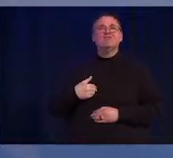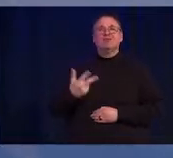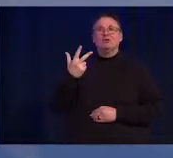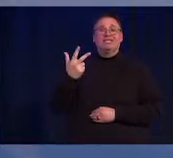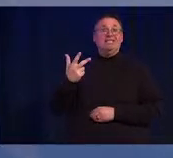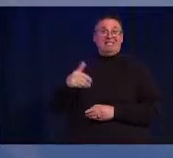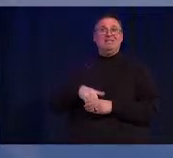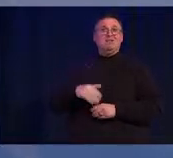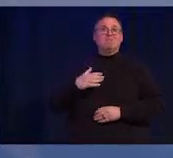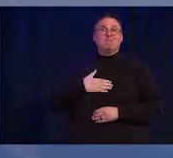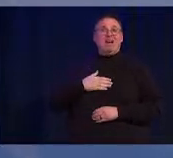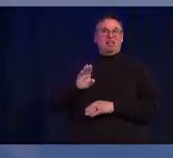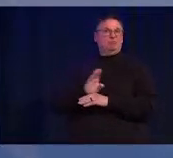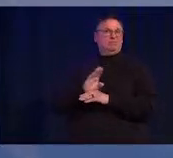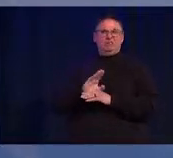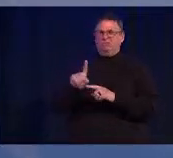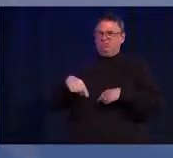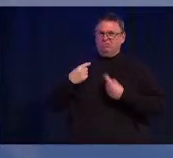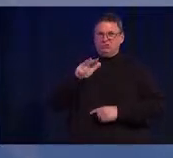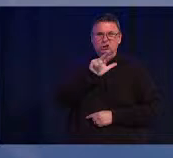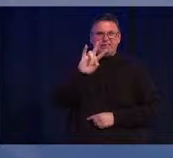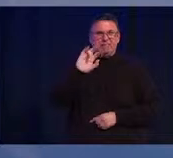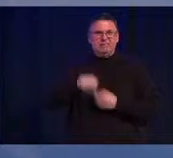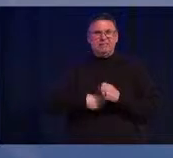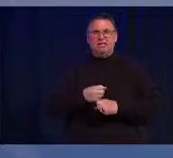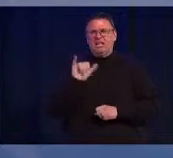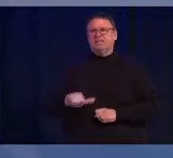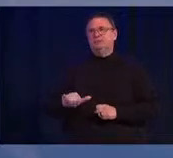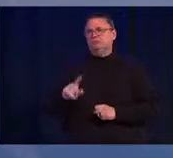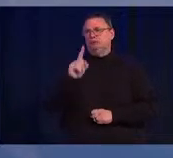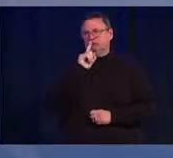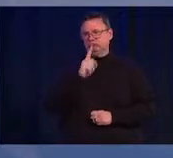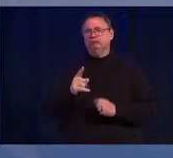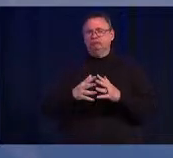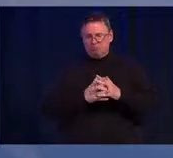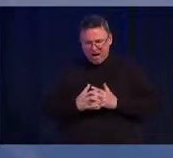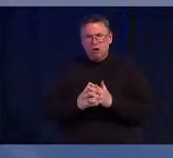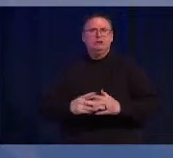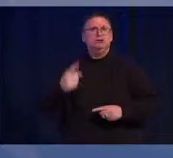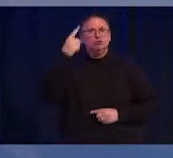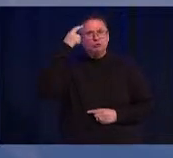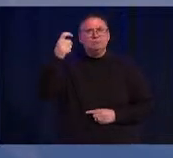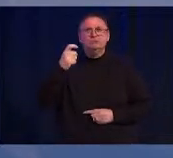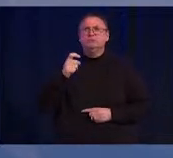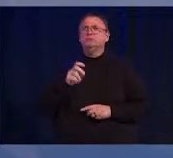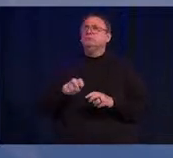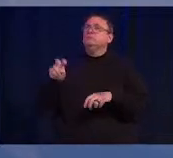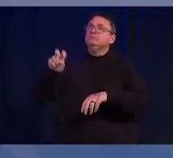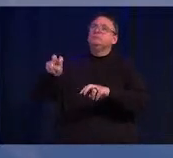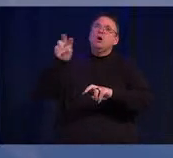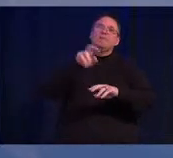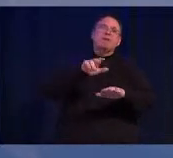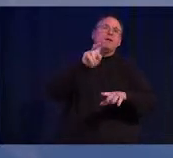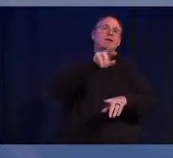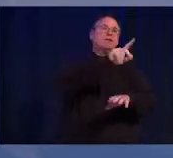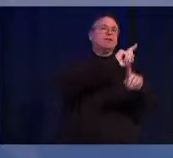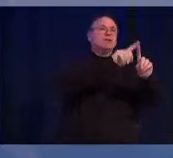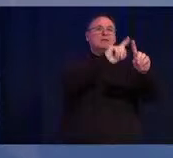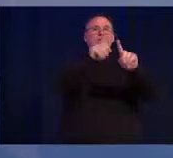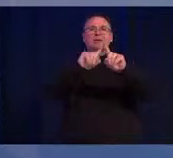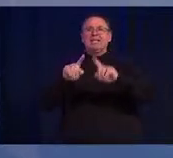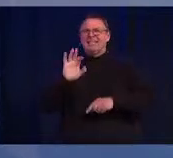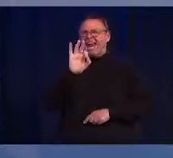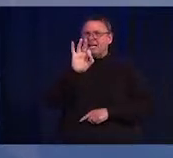37 years. That is the American dream. When I travel, visit all 92 counties every year, I listen and